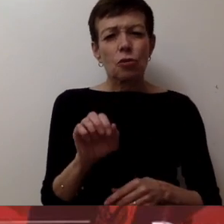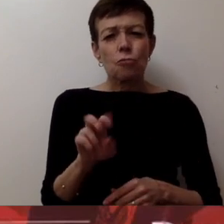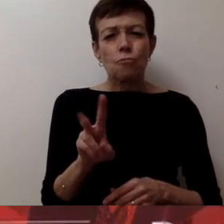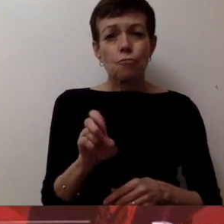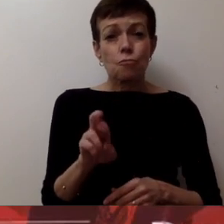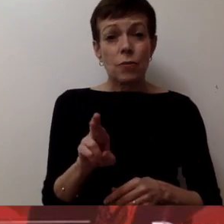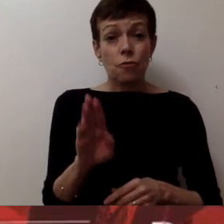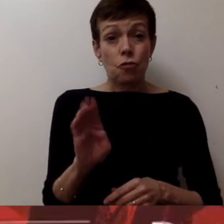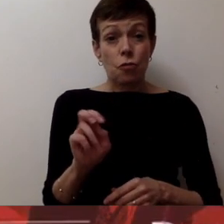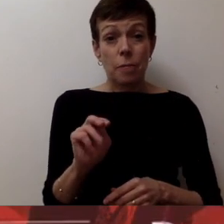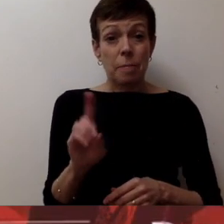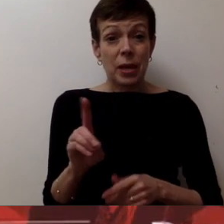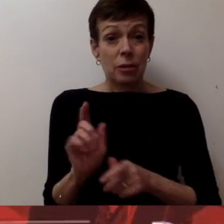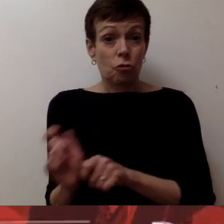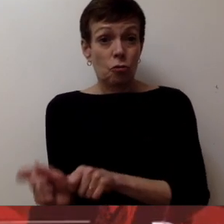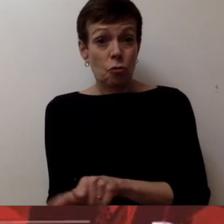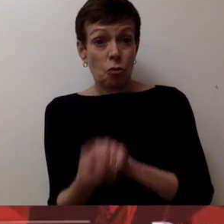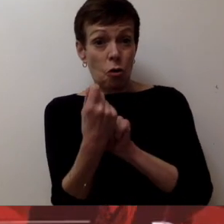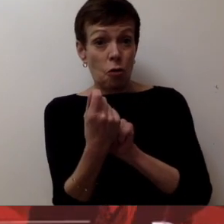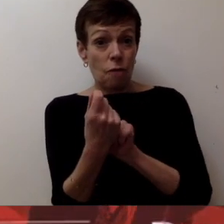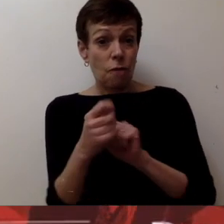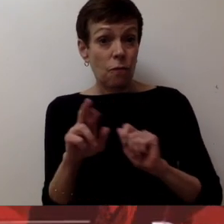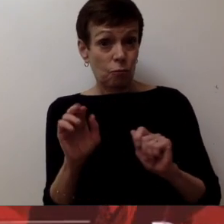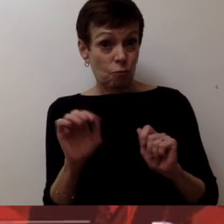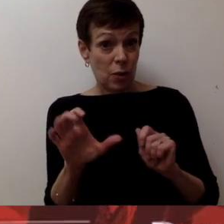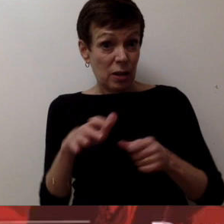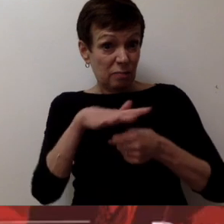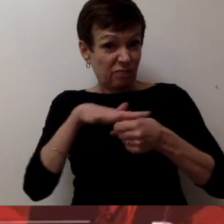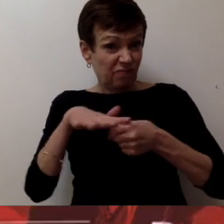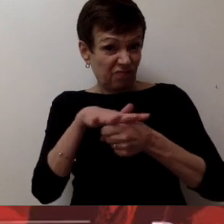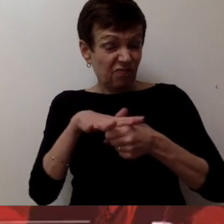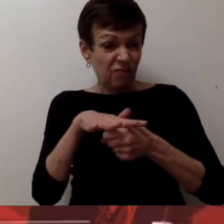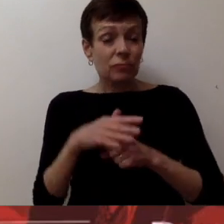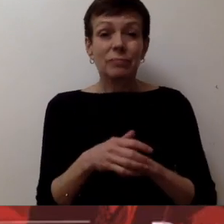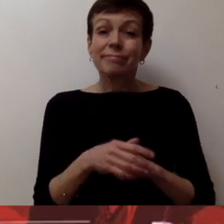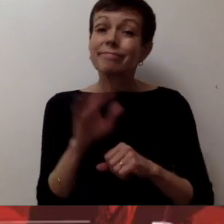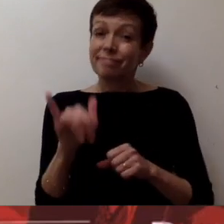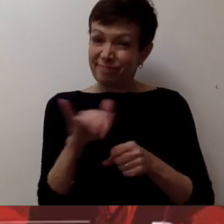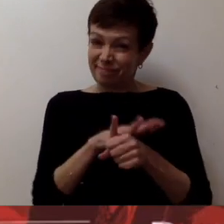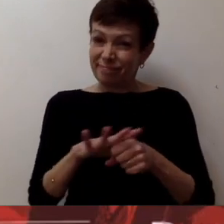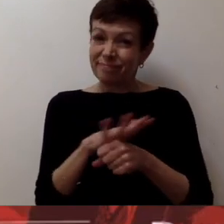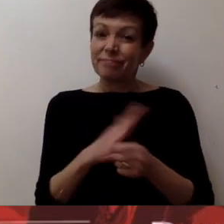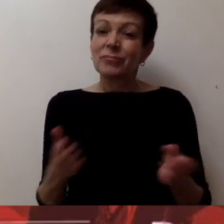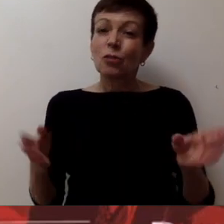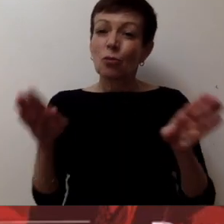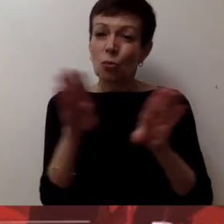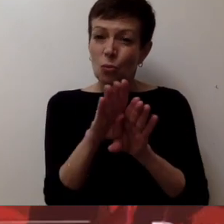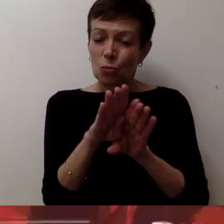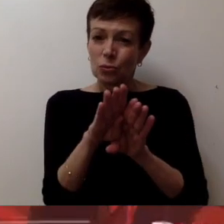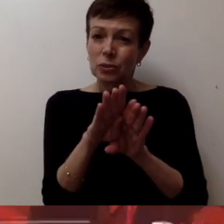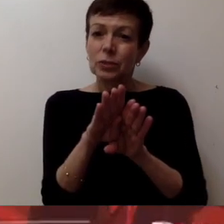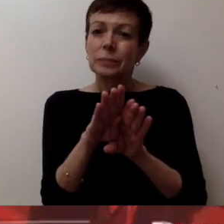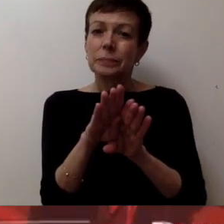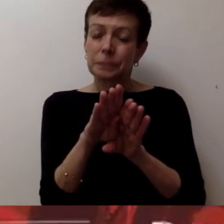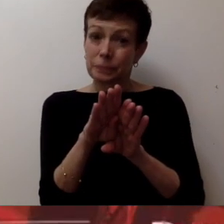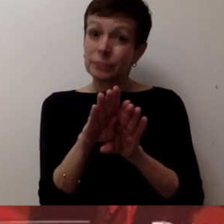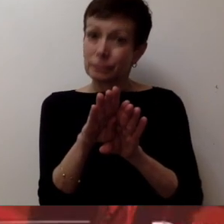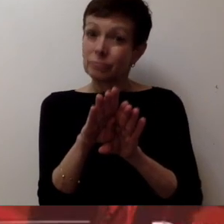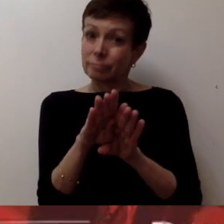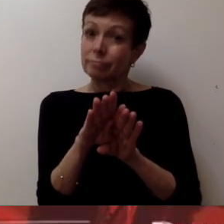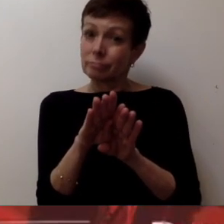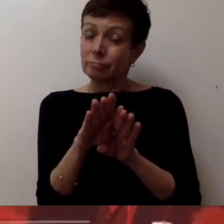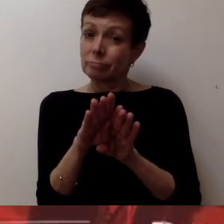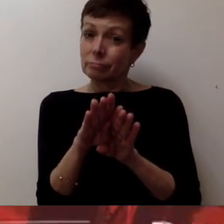Riverbend Golf and Golf and Recreation Area. So this particular area is closed until